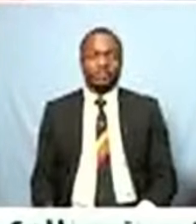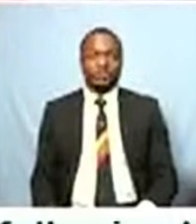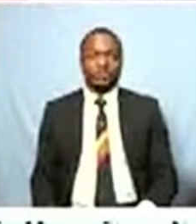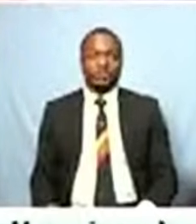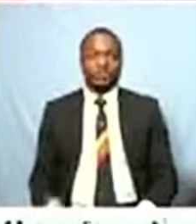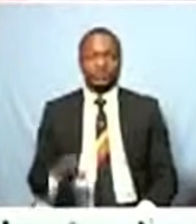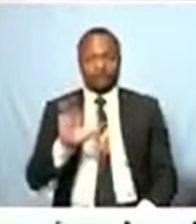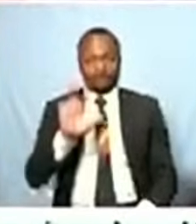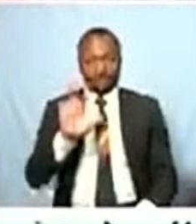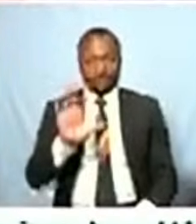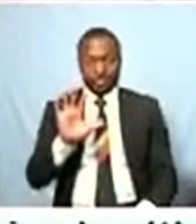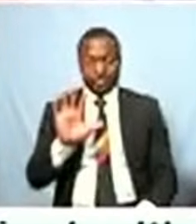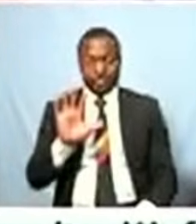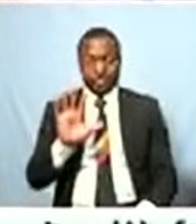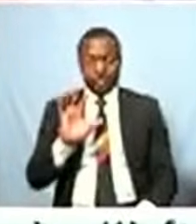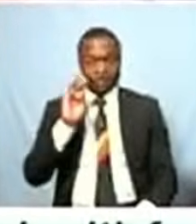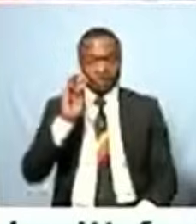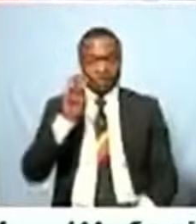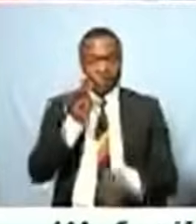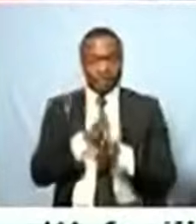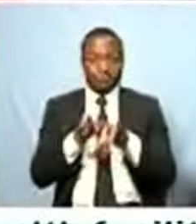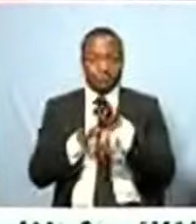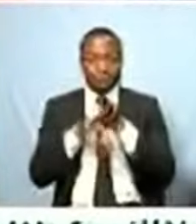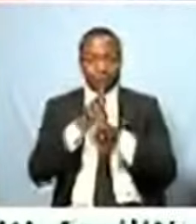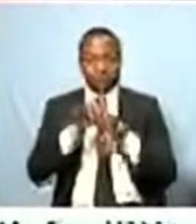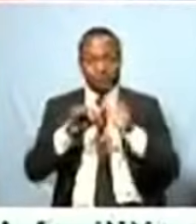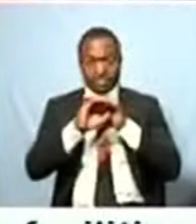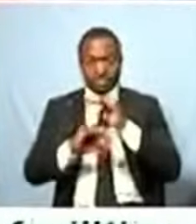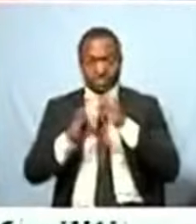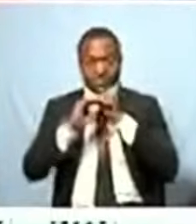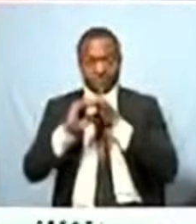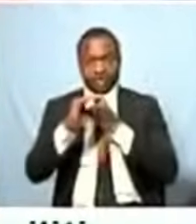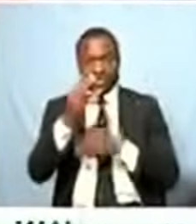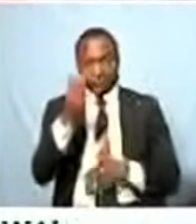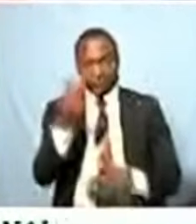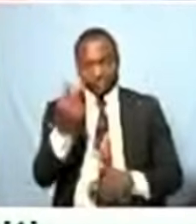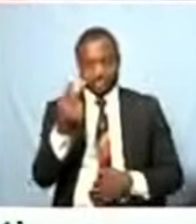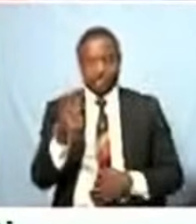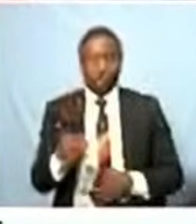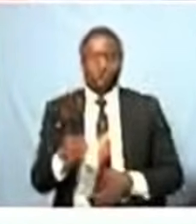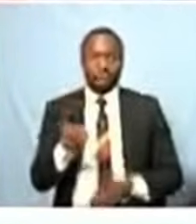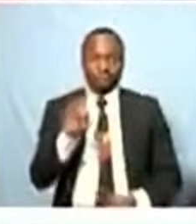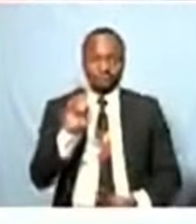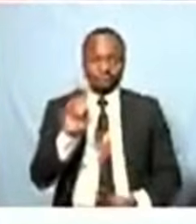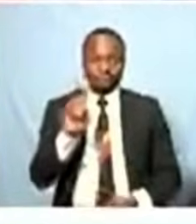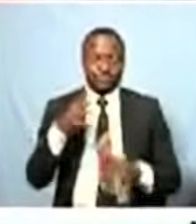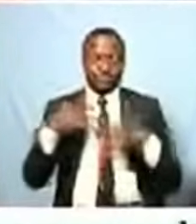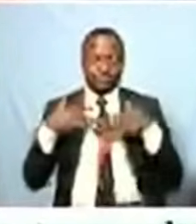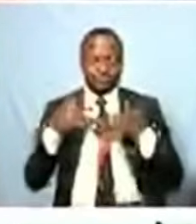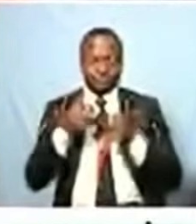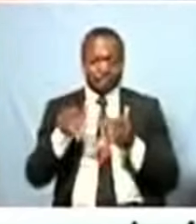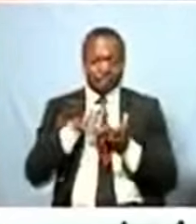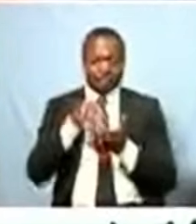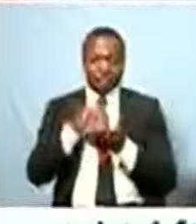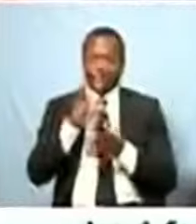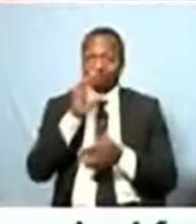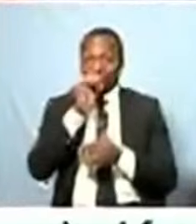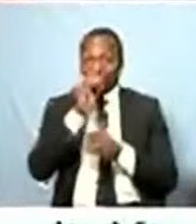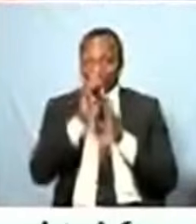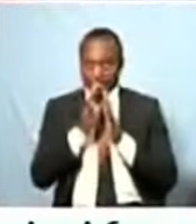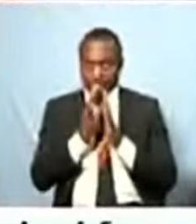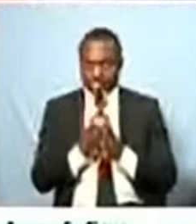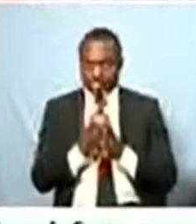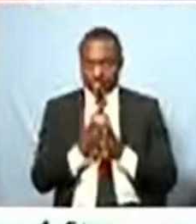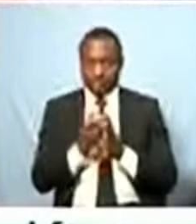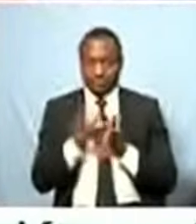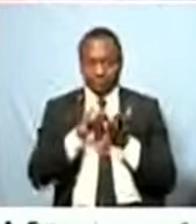5 are earmarked for construction under phase 2. In 2 health centers, Madam Speaker, on